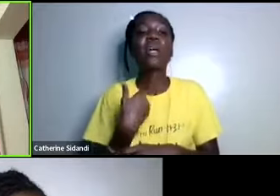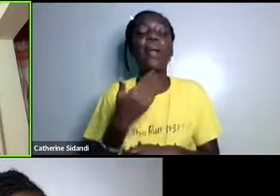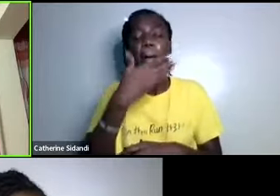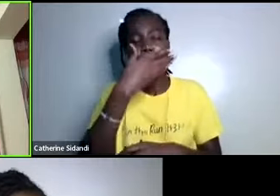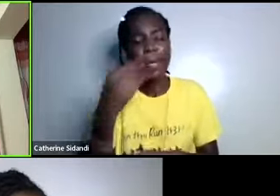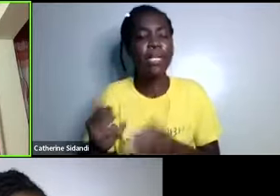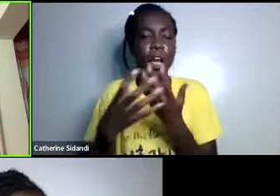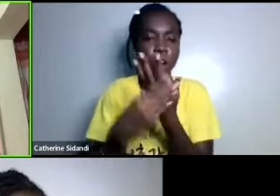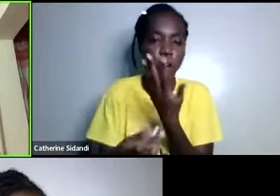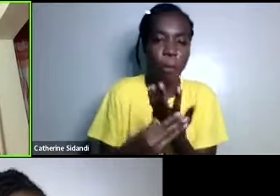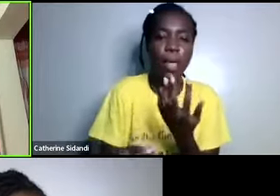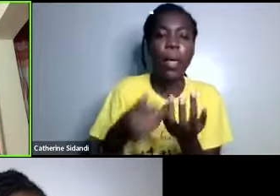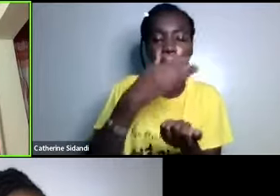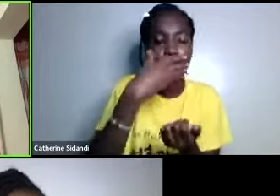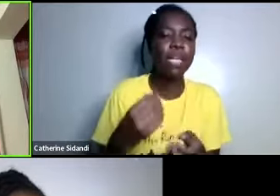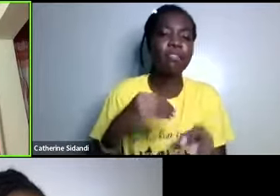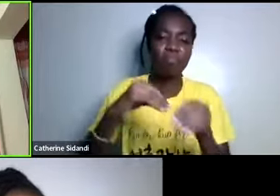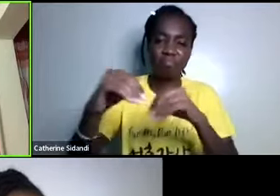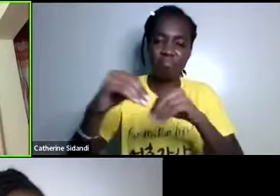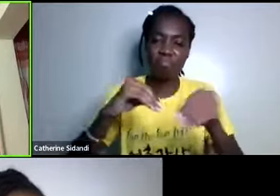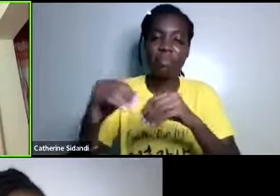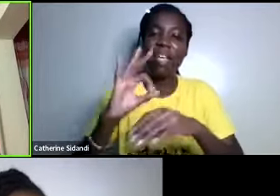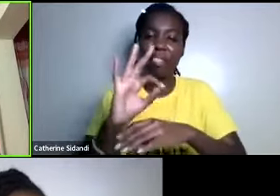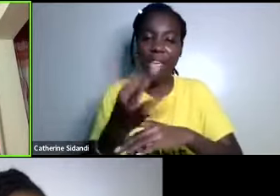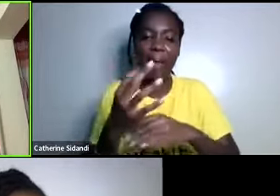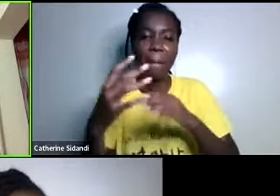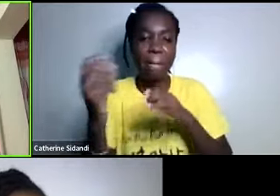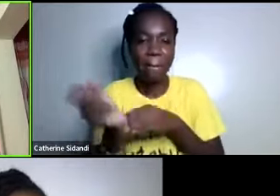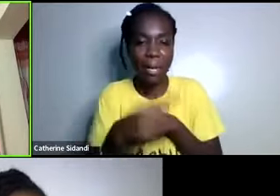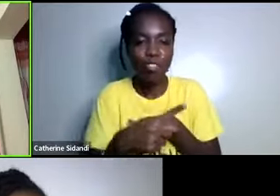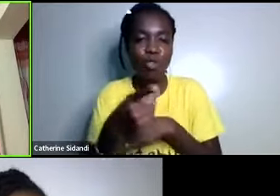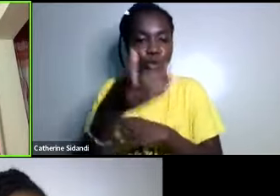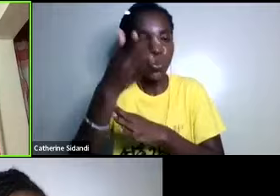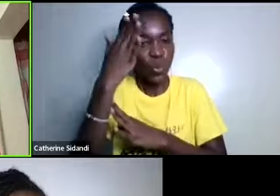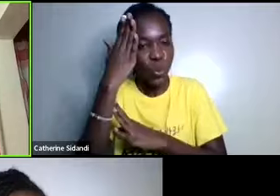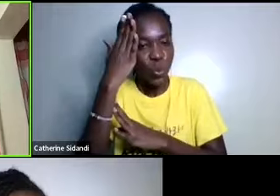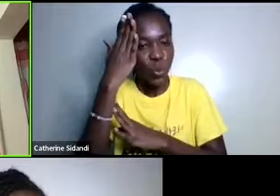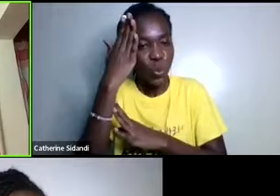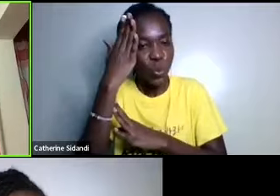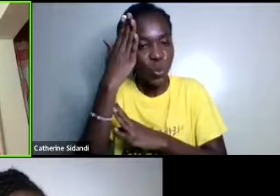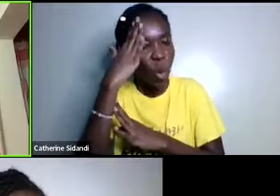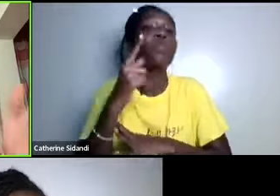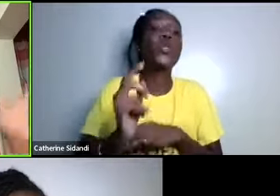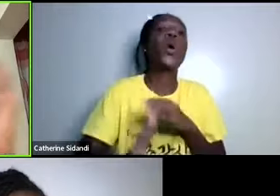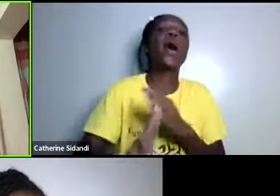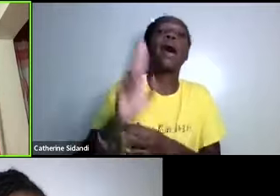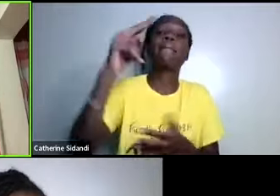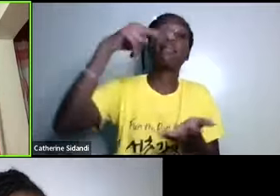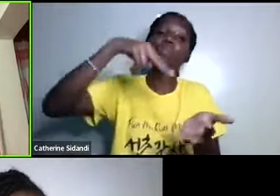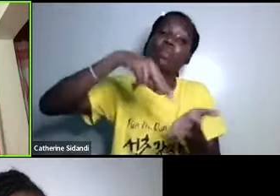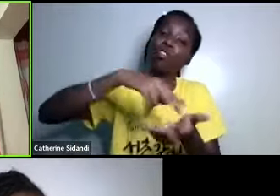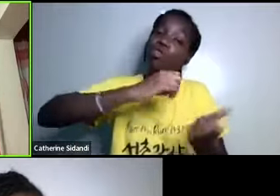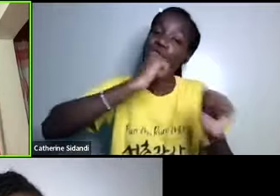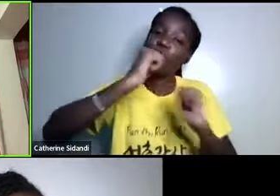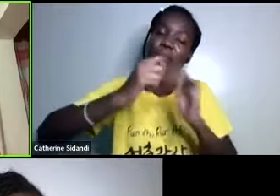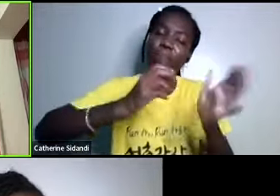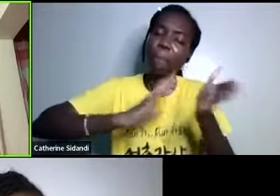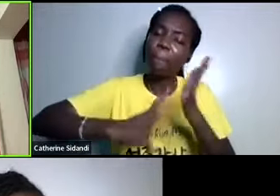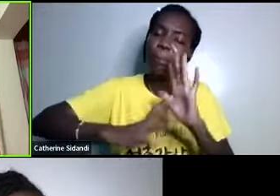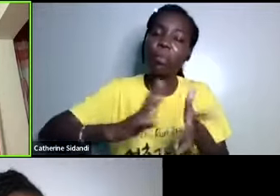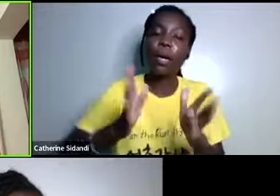better design, Third month, you know you are up and running and you're generating all the leads you